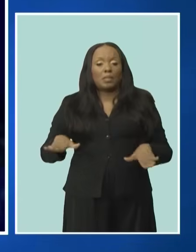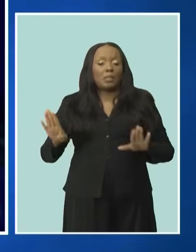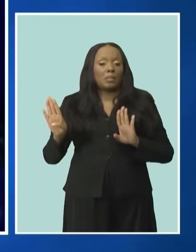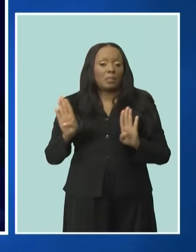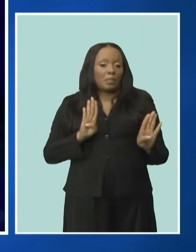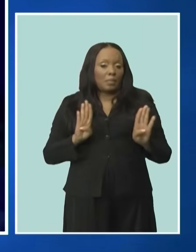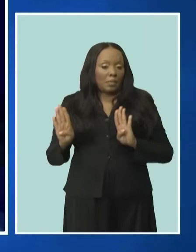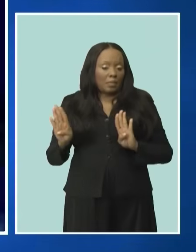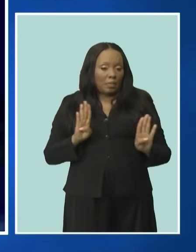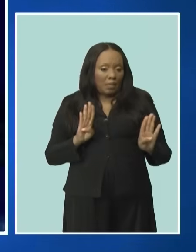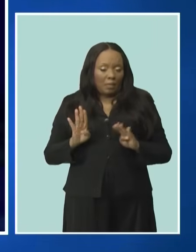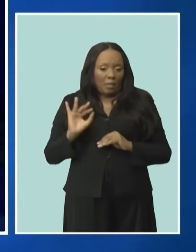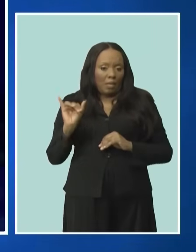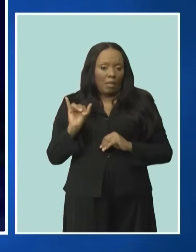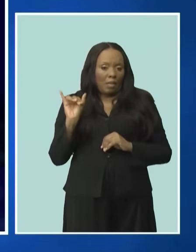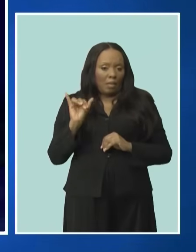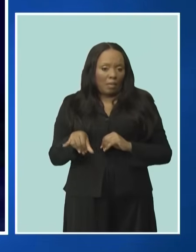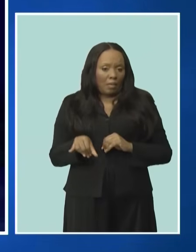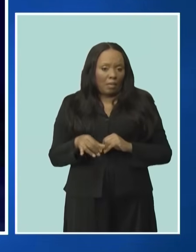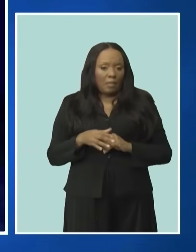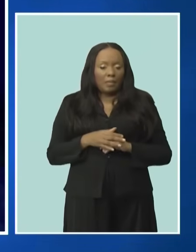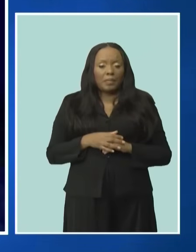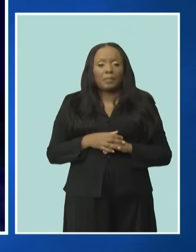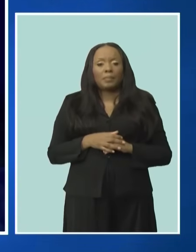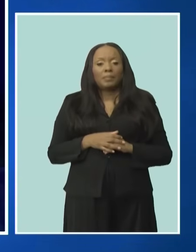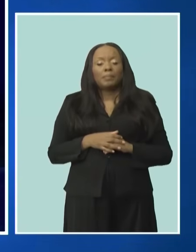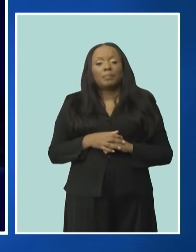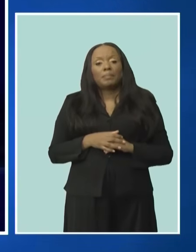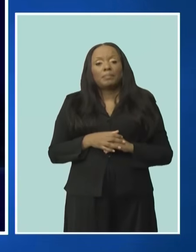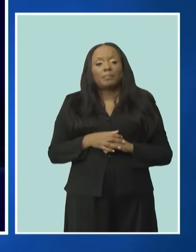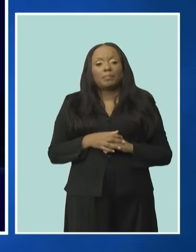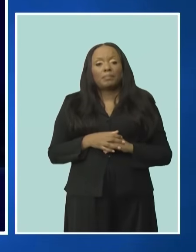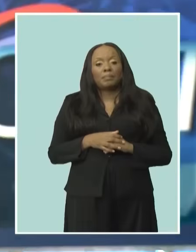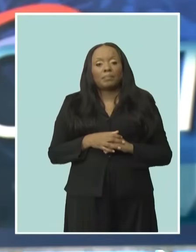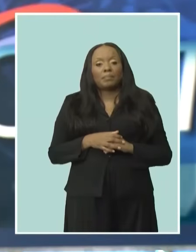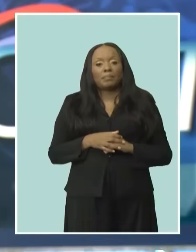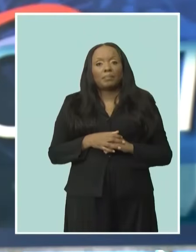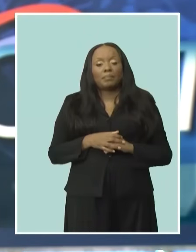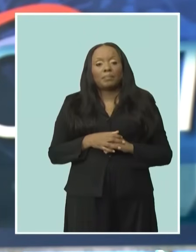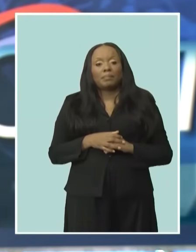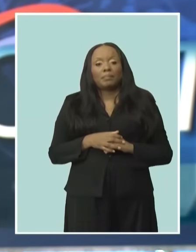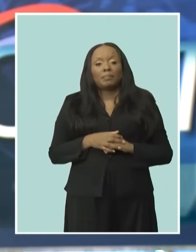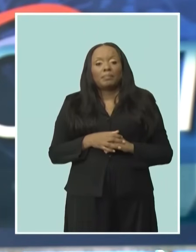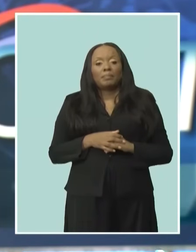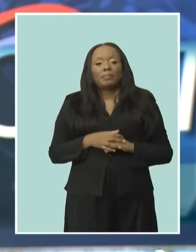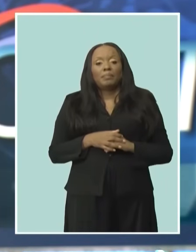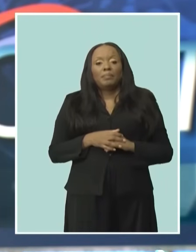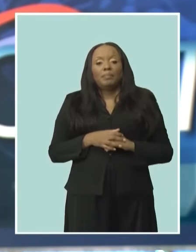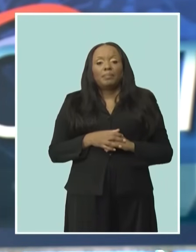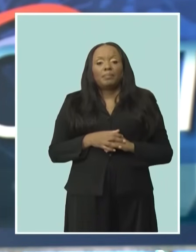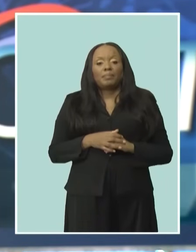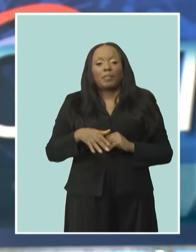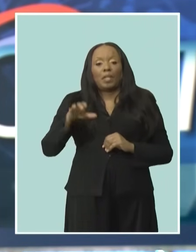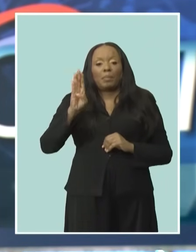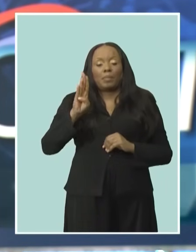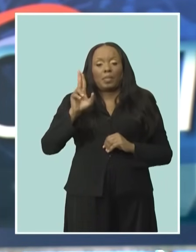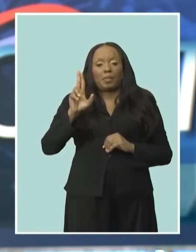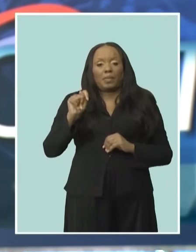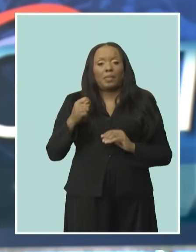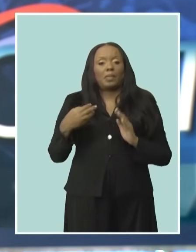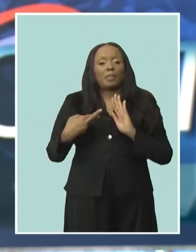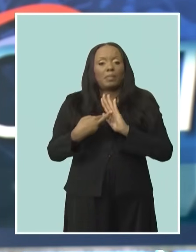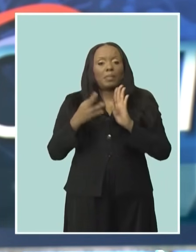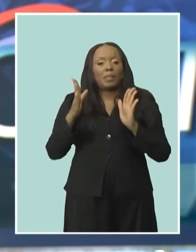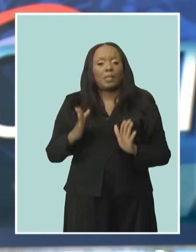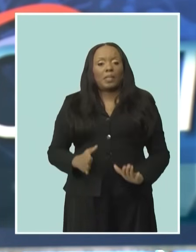in circumstances just as these. General Secretary of the Barbados Union of